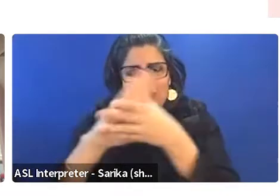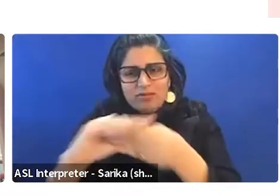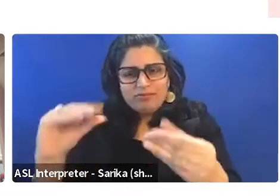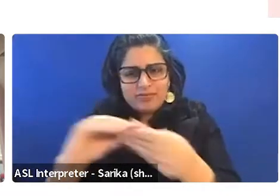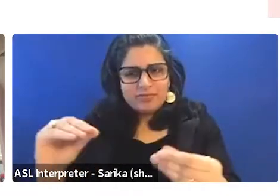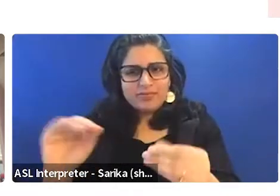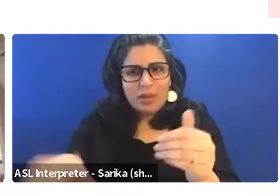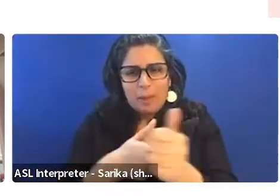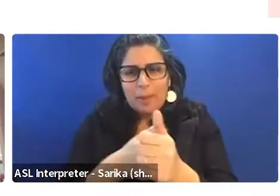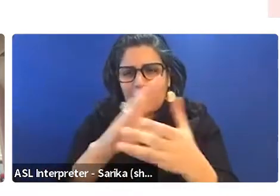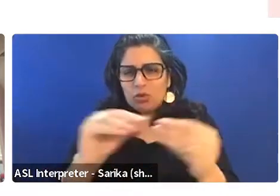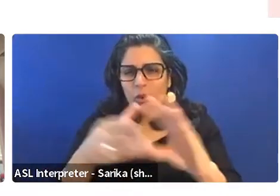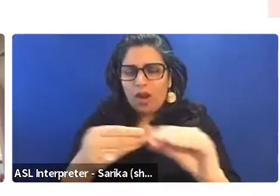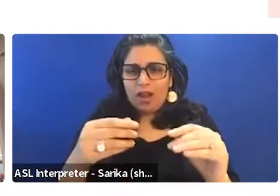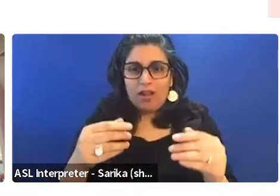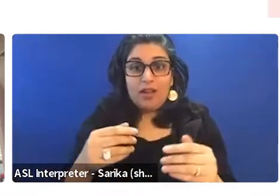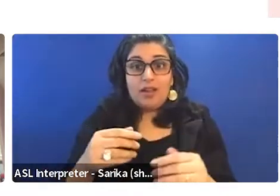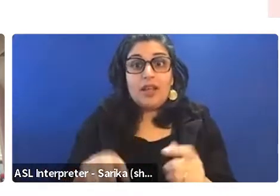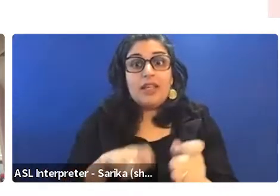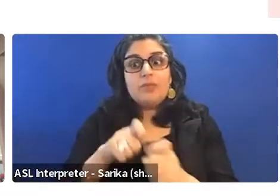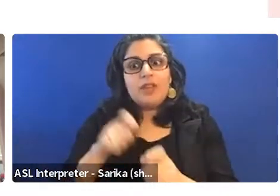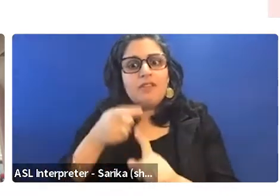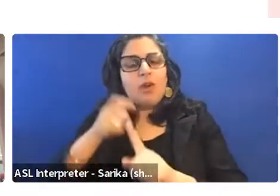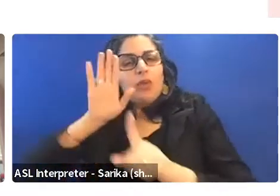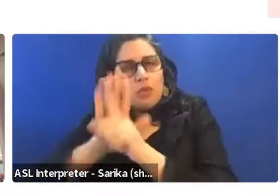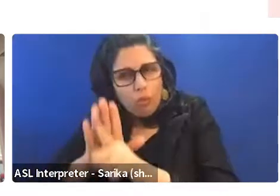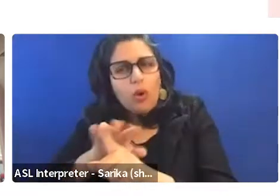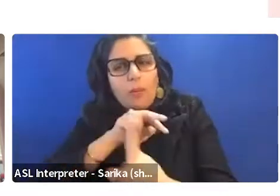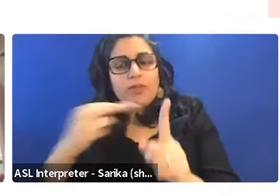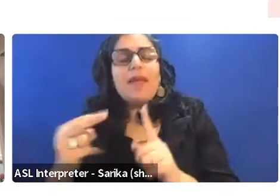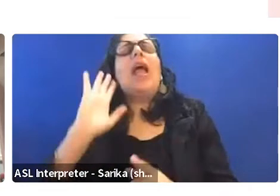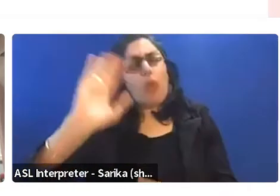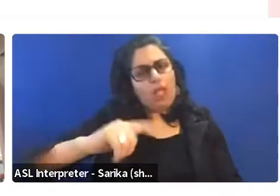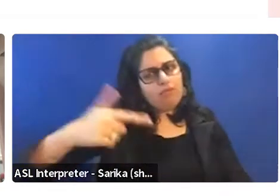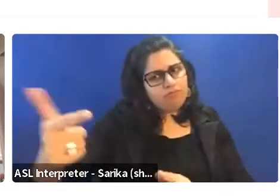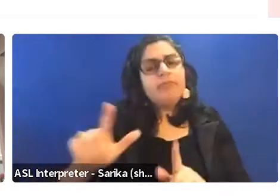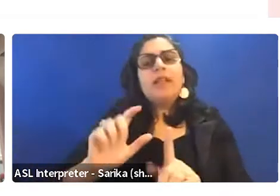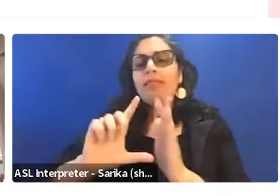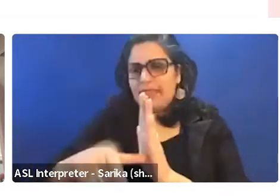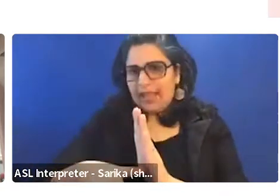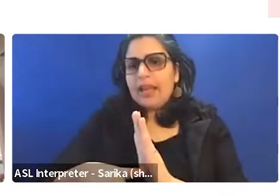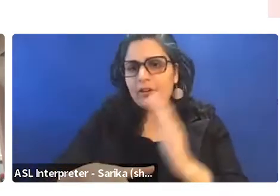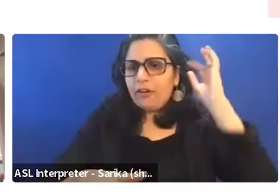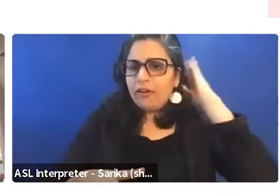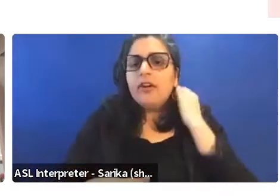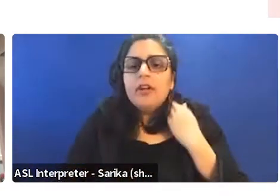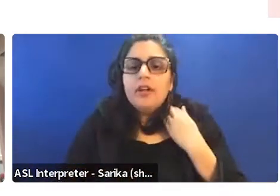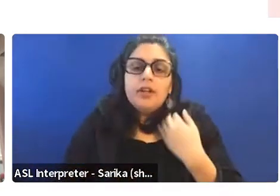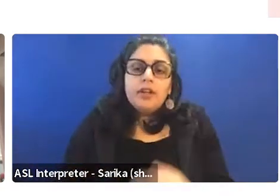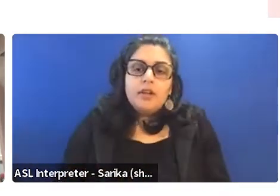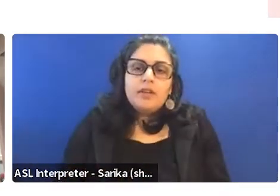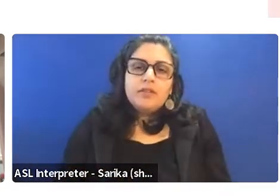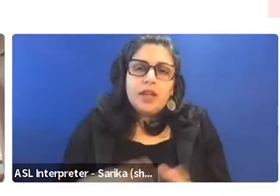story, the backstory of all this, especially from your perspective. And we'll get back to you with additional questions very soon. I